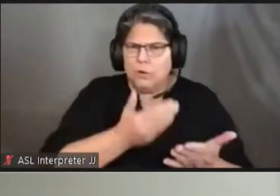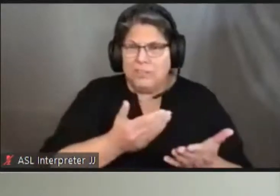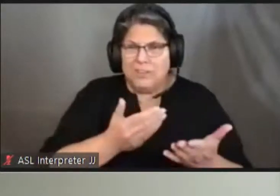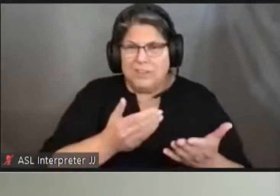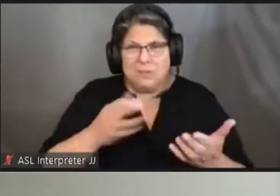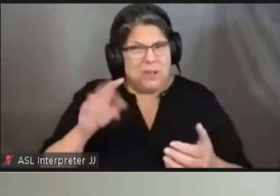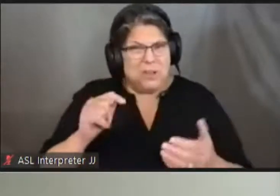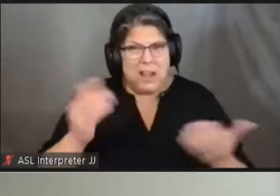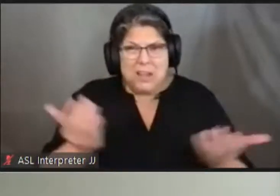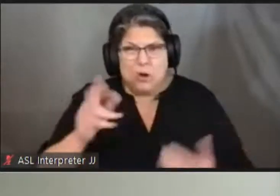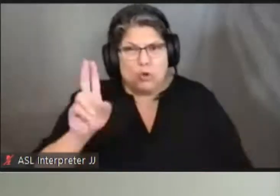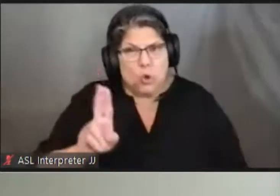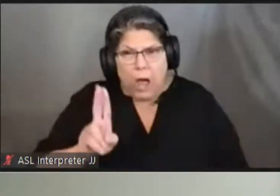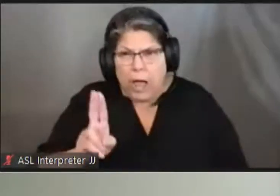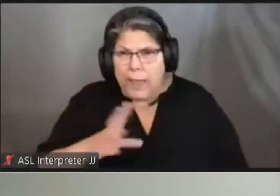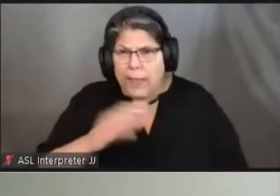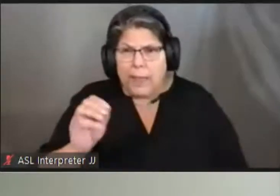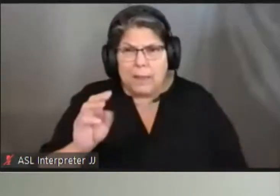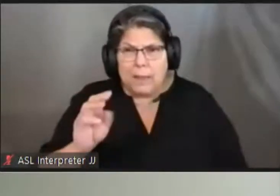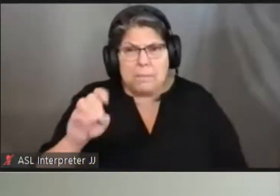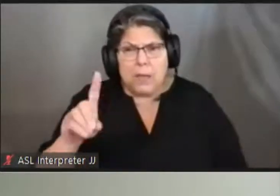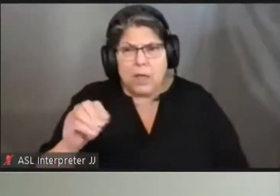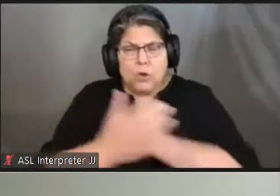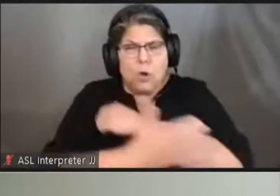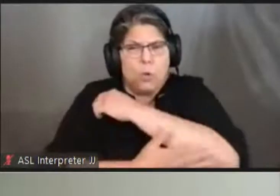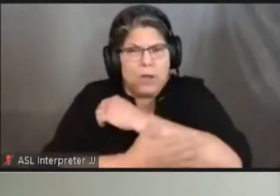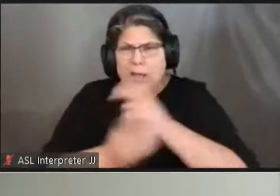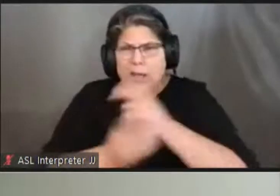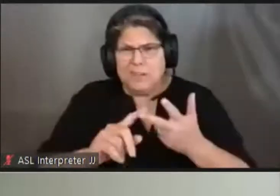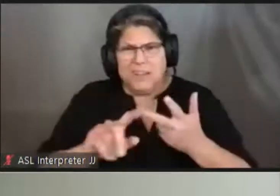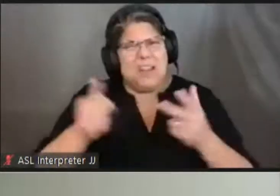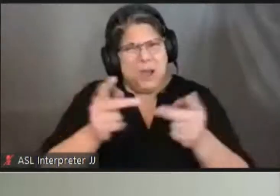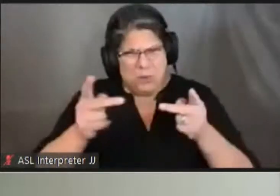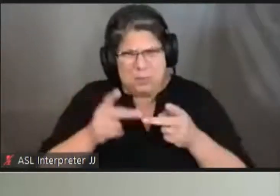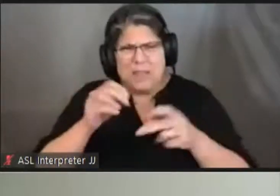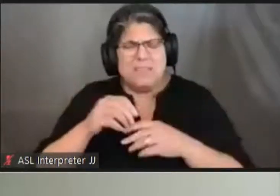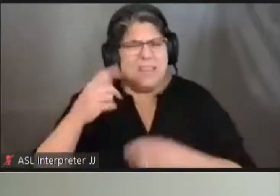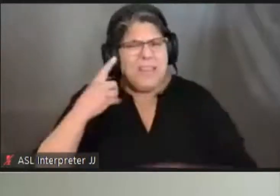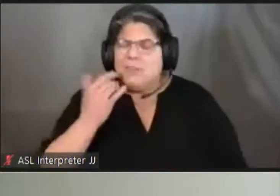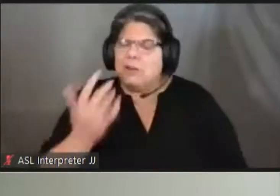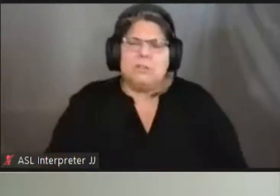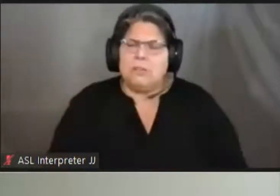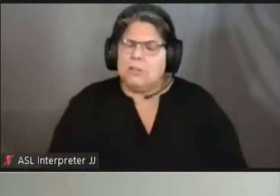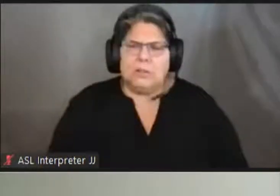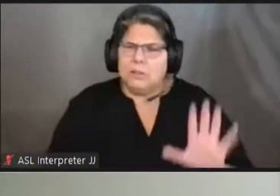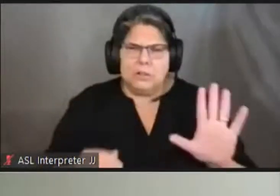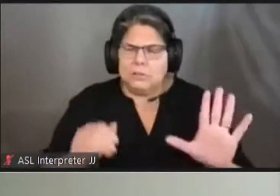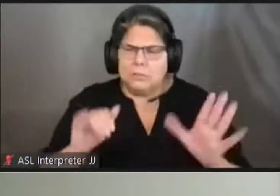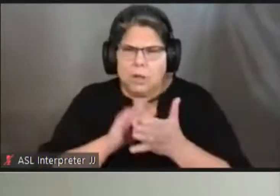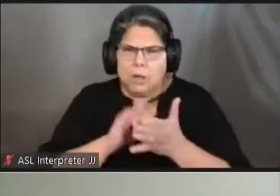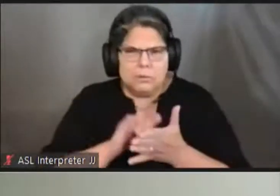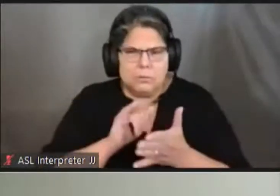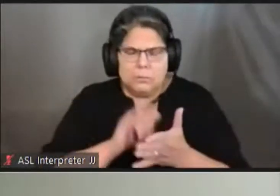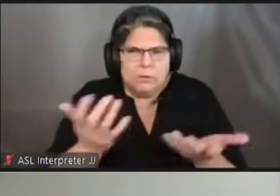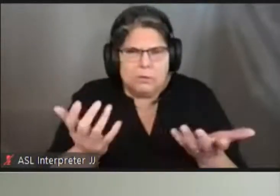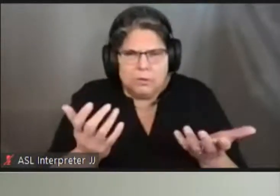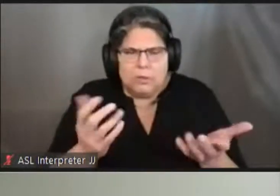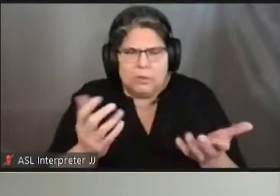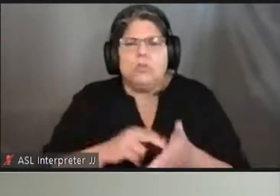found out in other places in the state that was just an untenable situation. And so the state has also gone